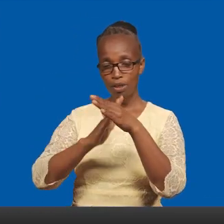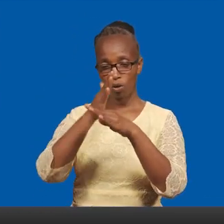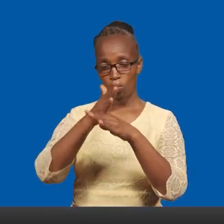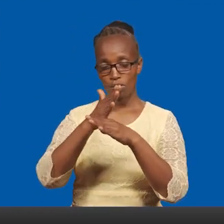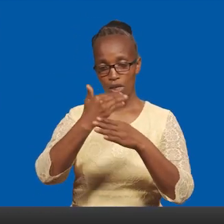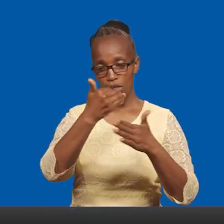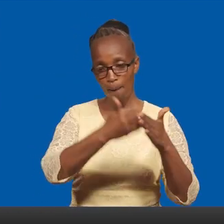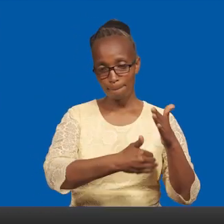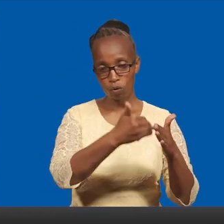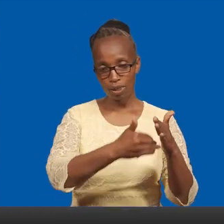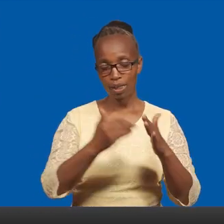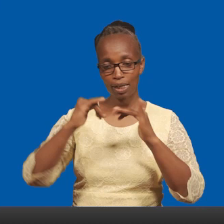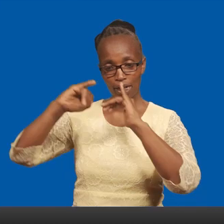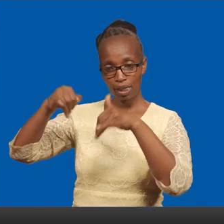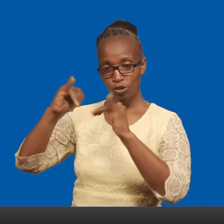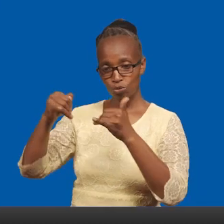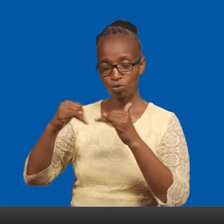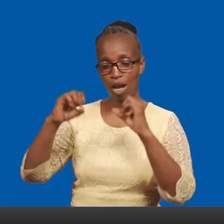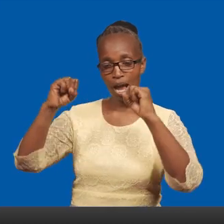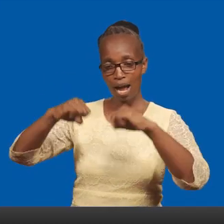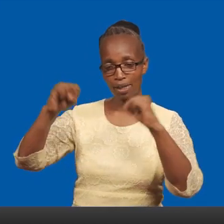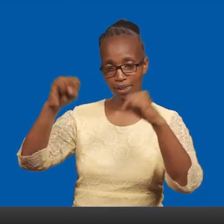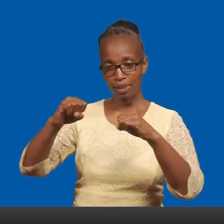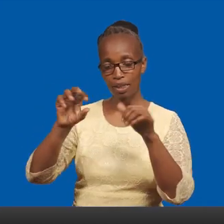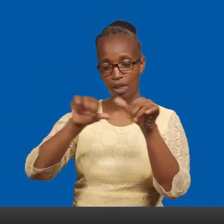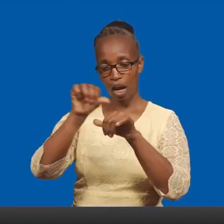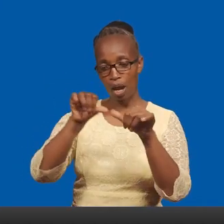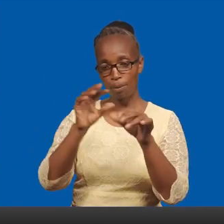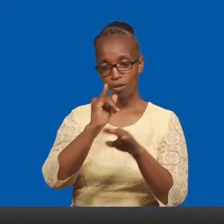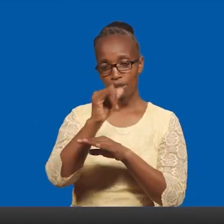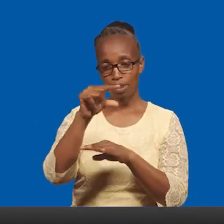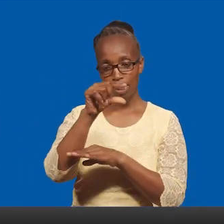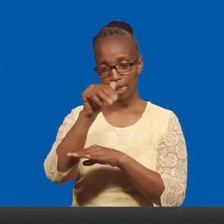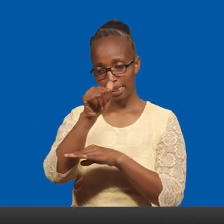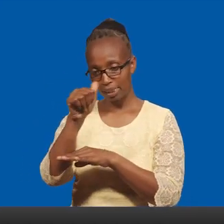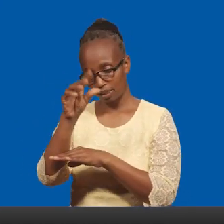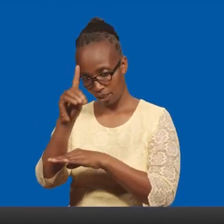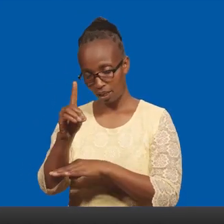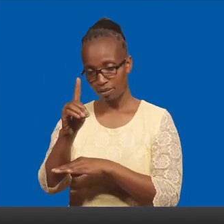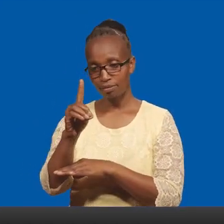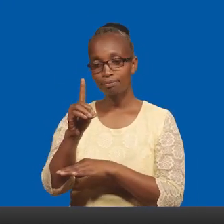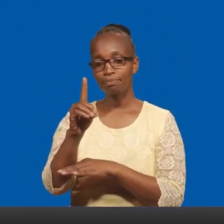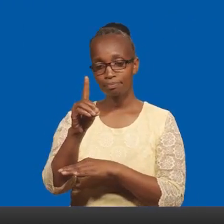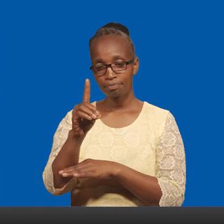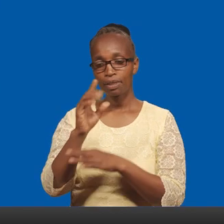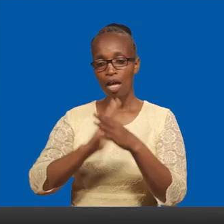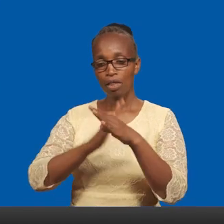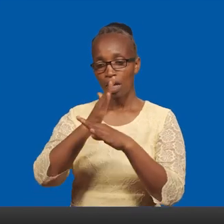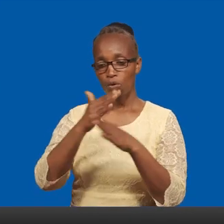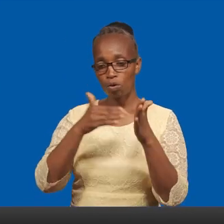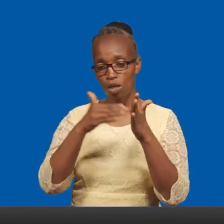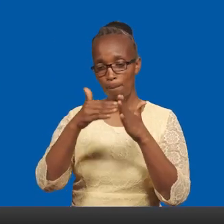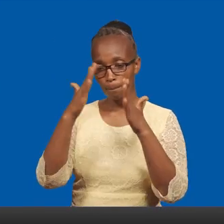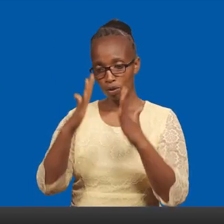C1 will follow up on the Joint Border Commission as follows. The cross-border administrations agreed